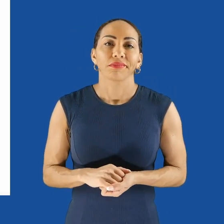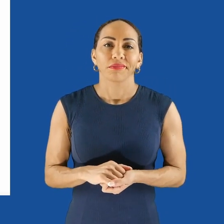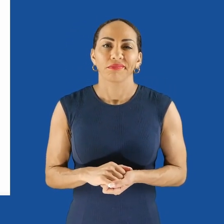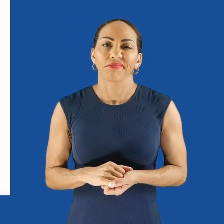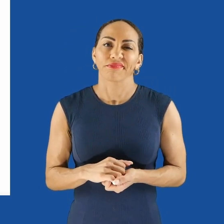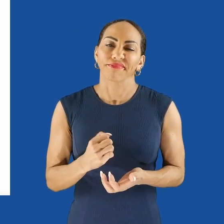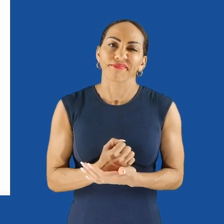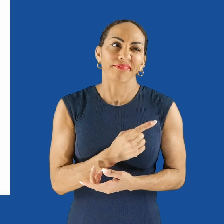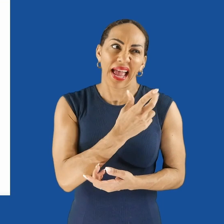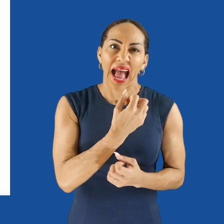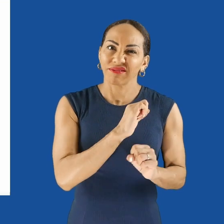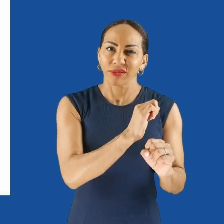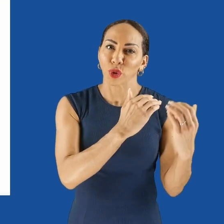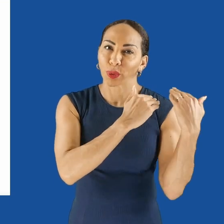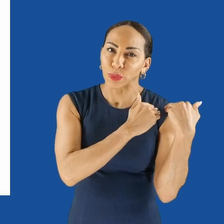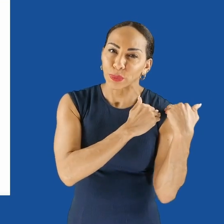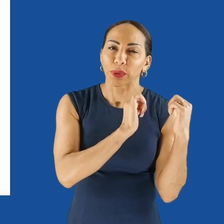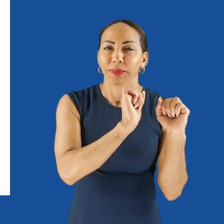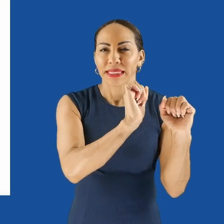but he has his own job,